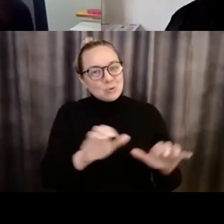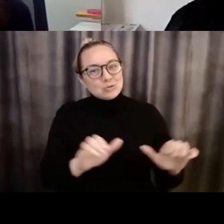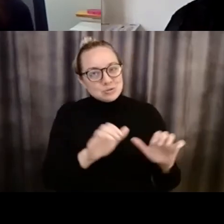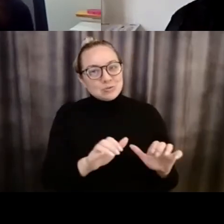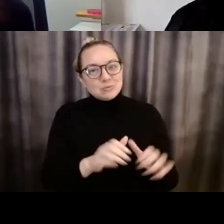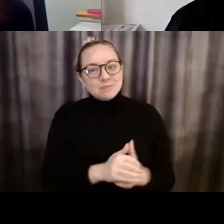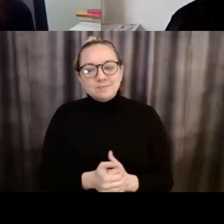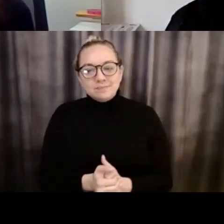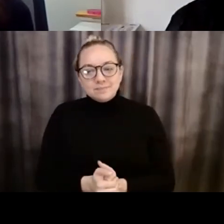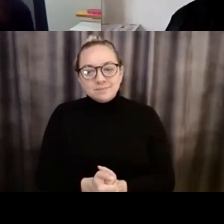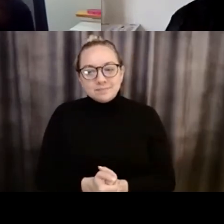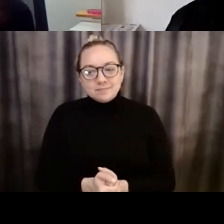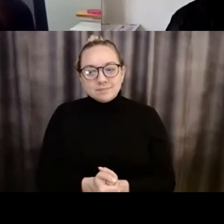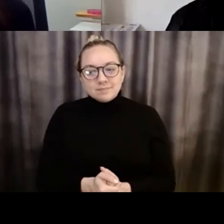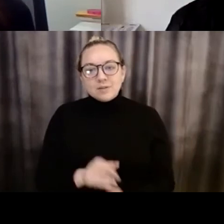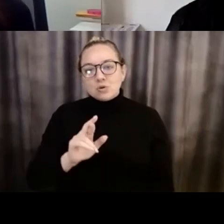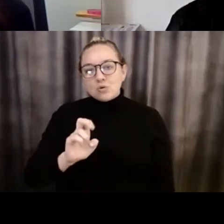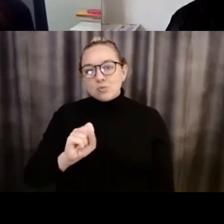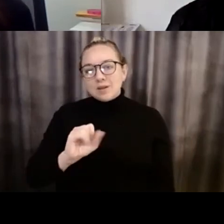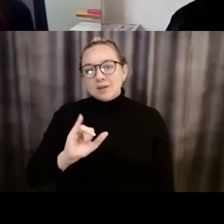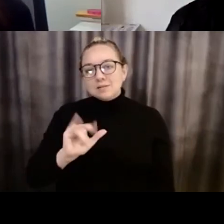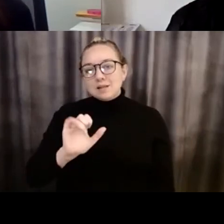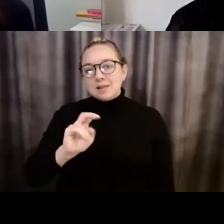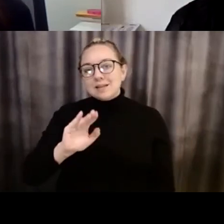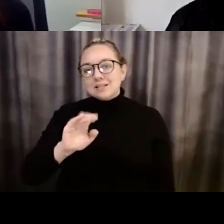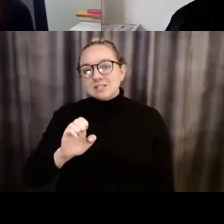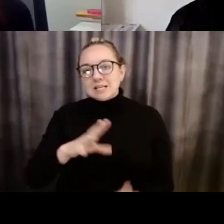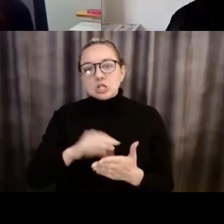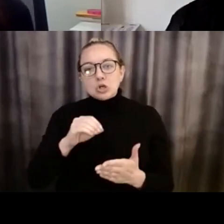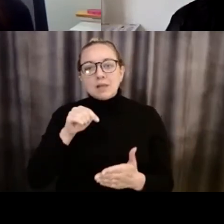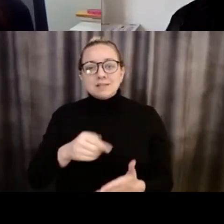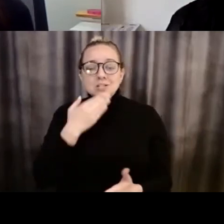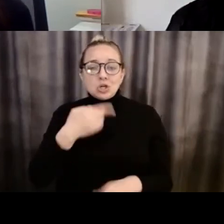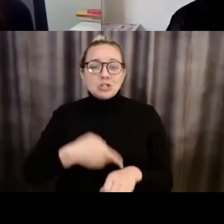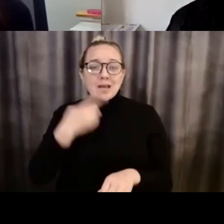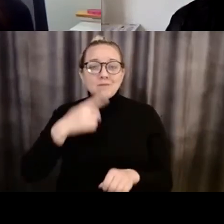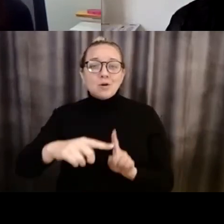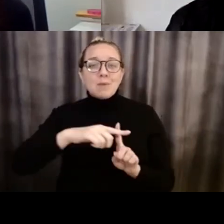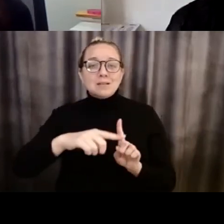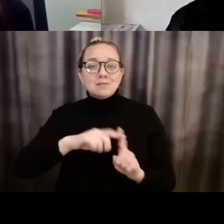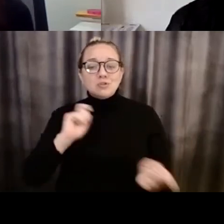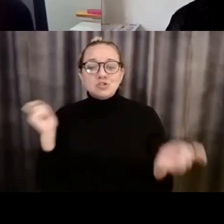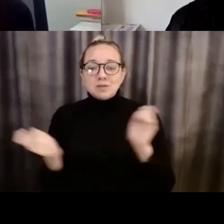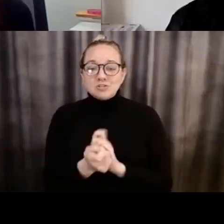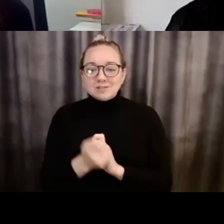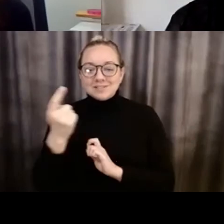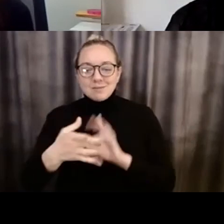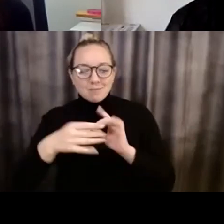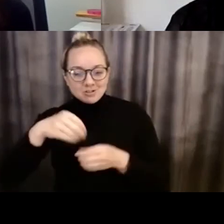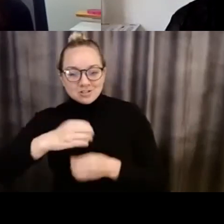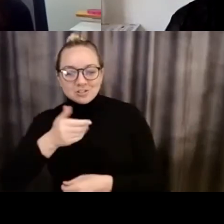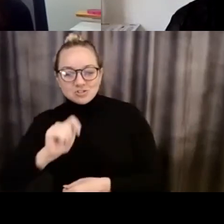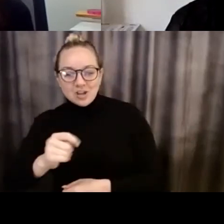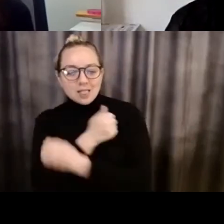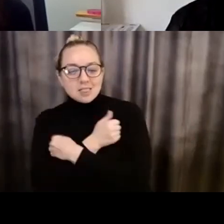learned. And this can be a time for positive transformation. Somebody said in the chat, love yourself. Absolutely. Patient